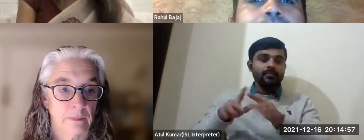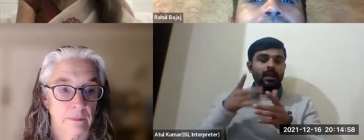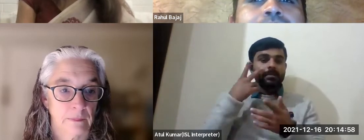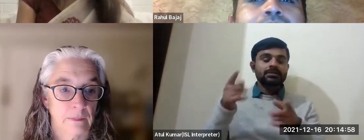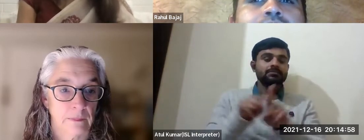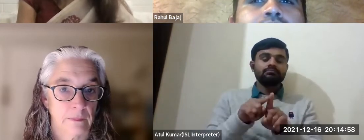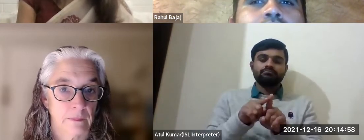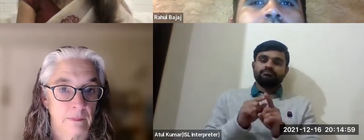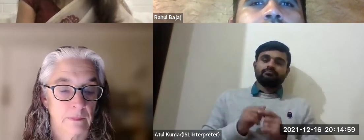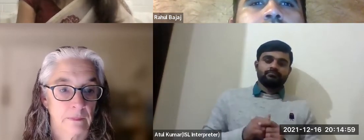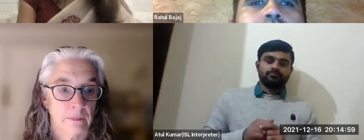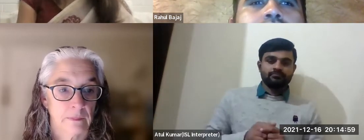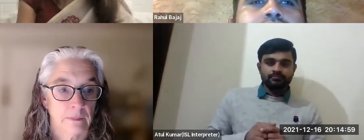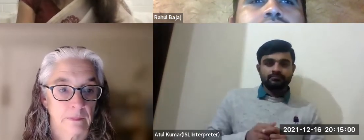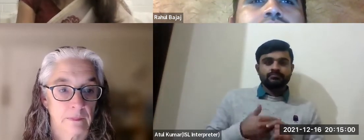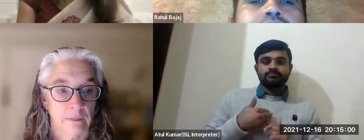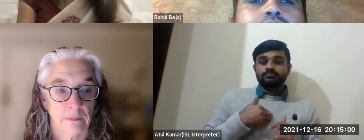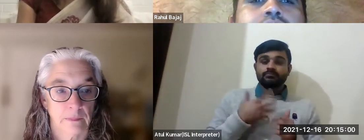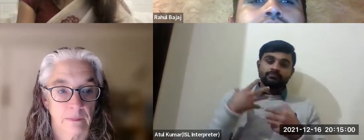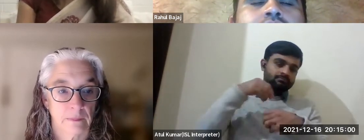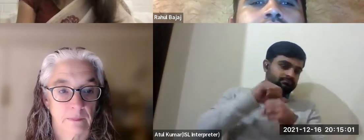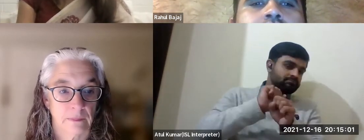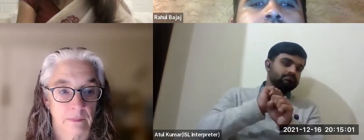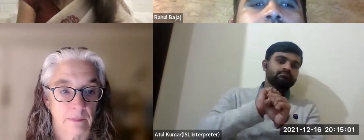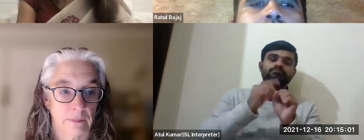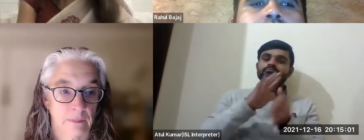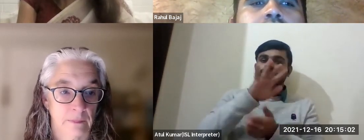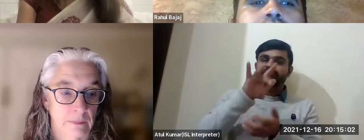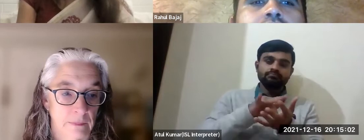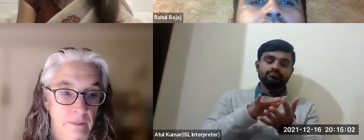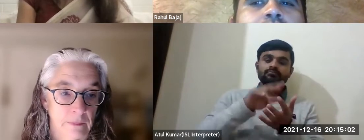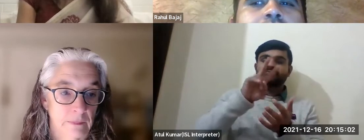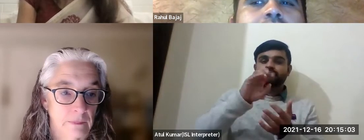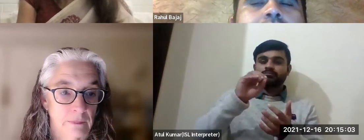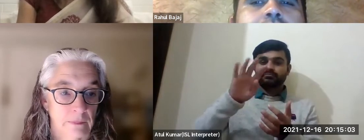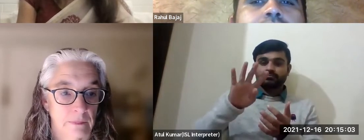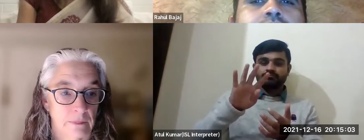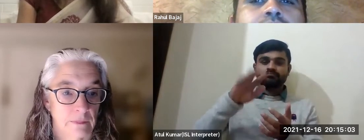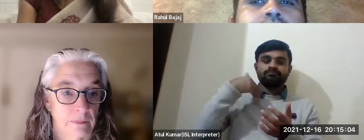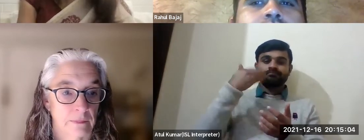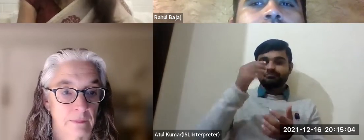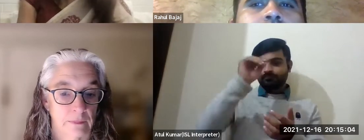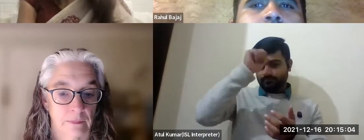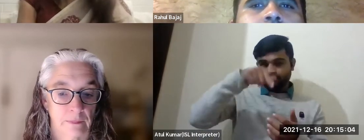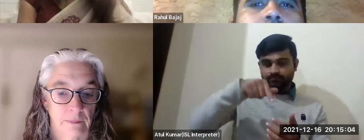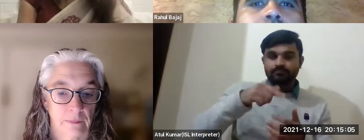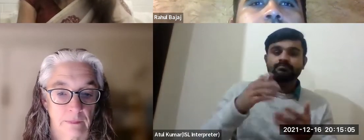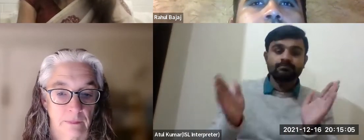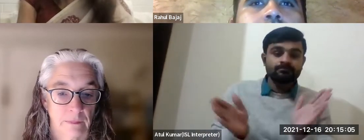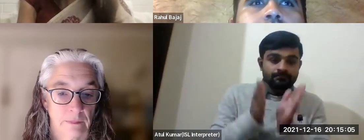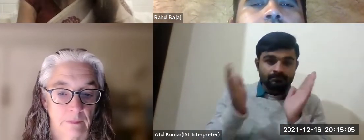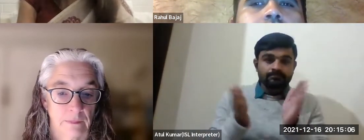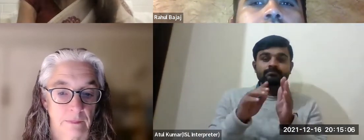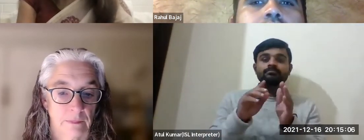right? So I've been working in this space since 2004. Right. in India and promoting laws